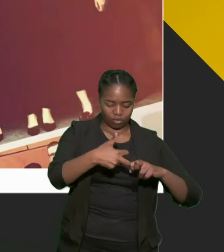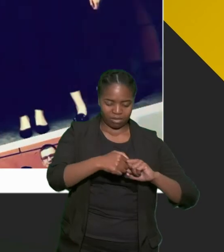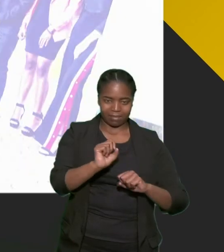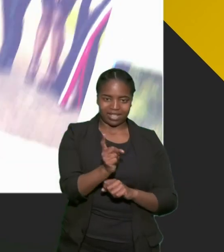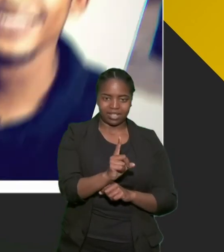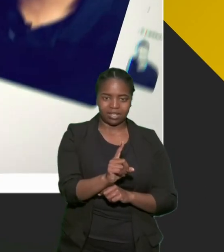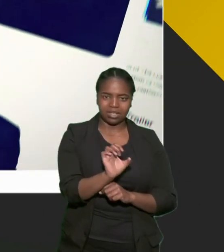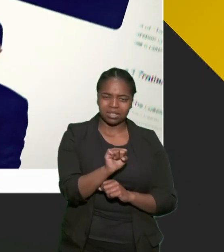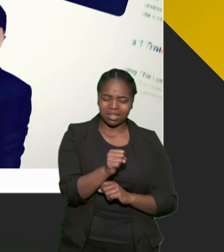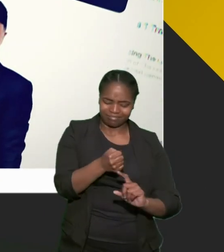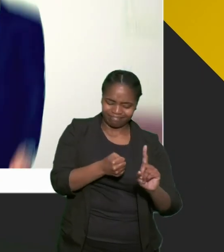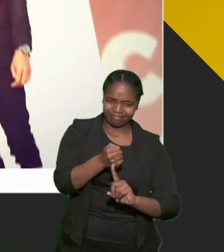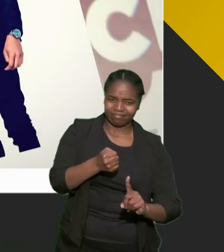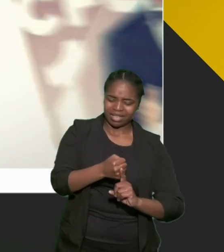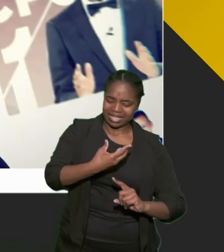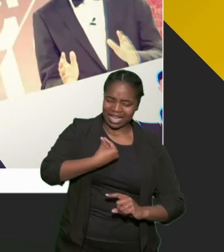step to pushing